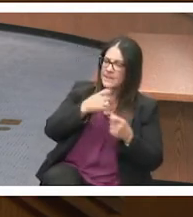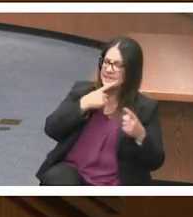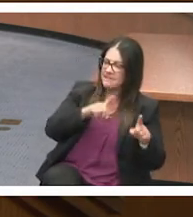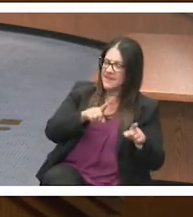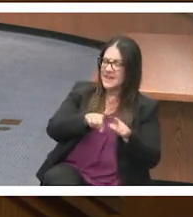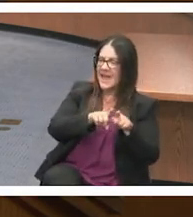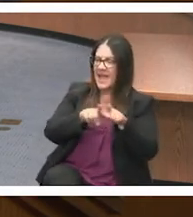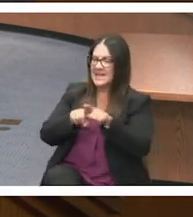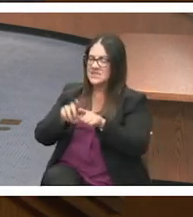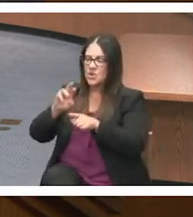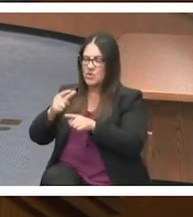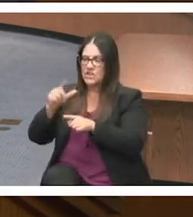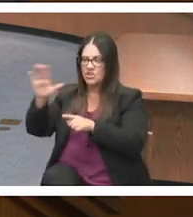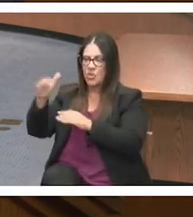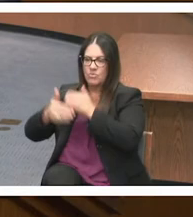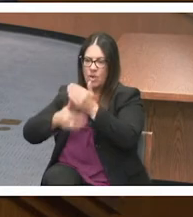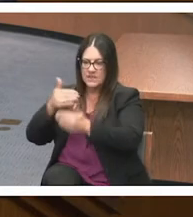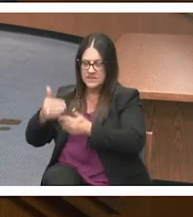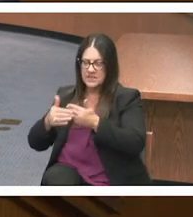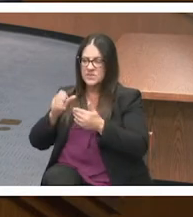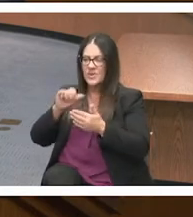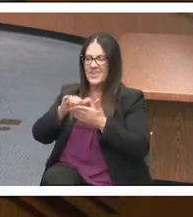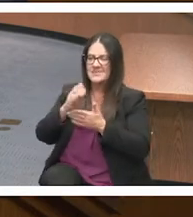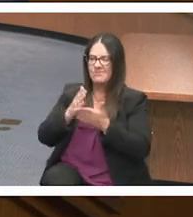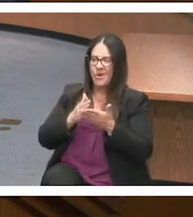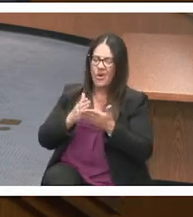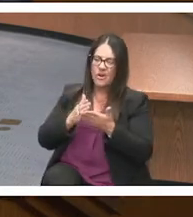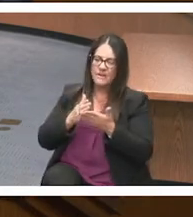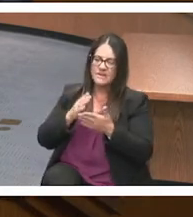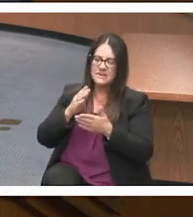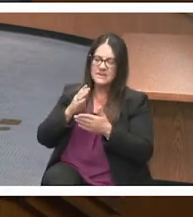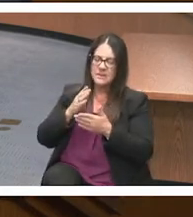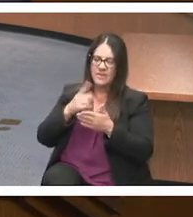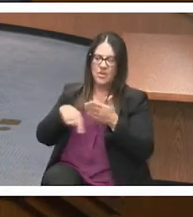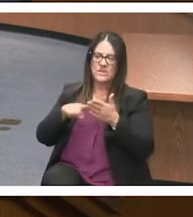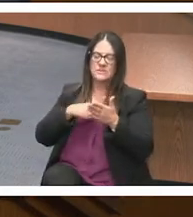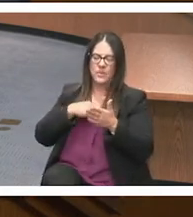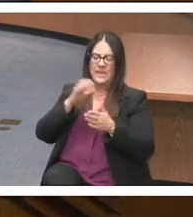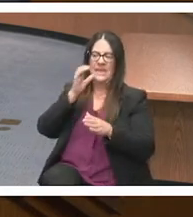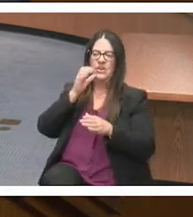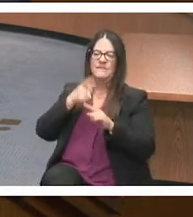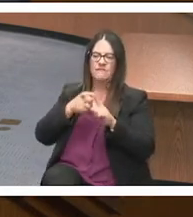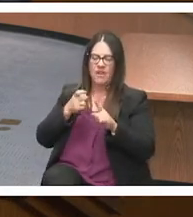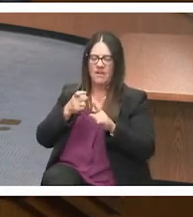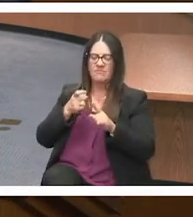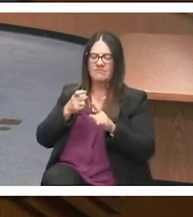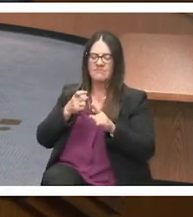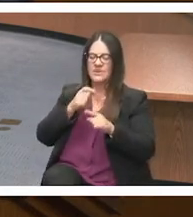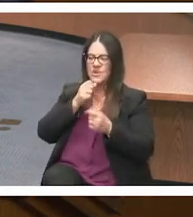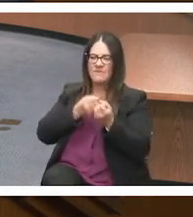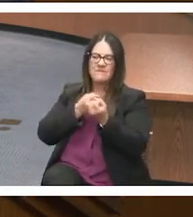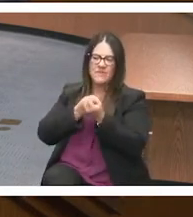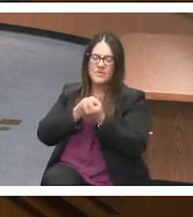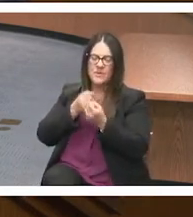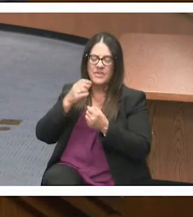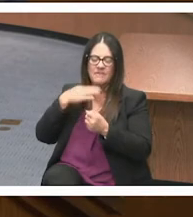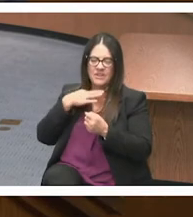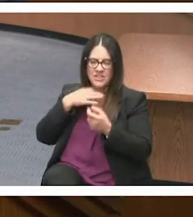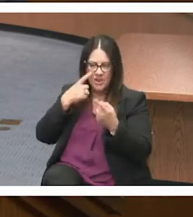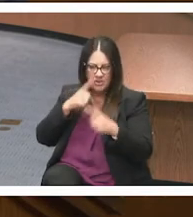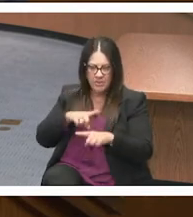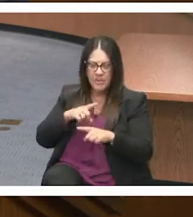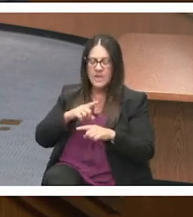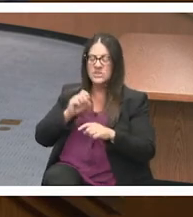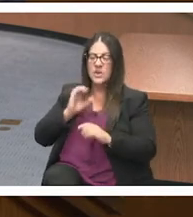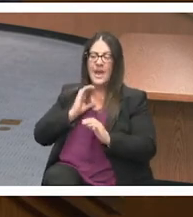as the regulatory process. And so that's part of, I think, some of the criticism we hear from people that don't support the voluntary agreements. Our response